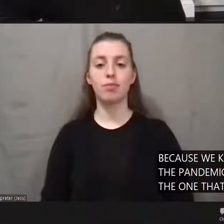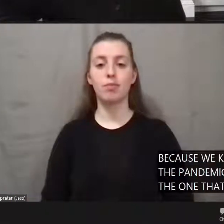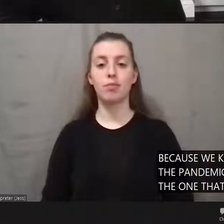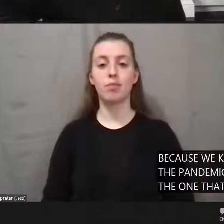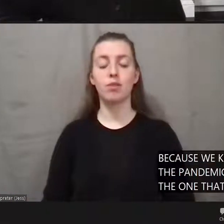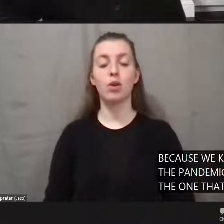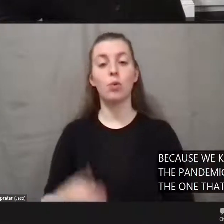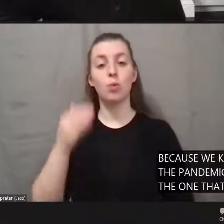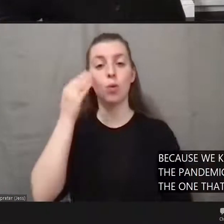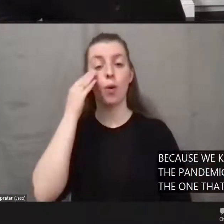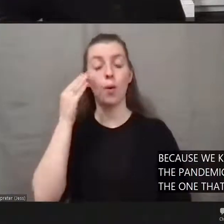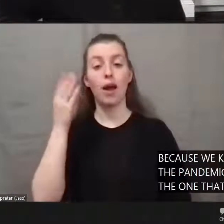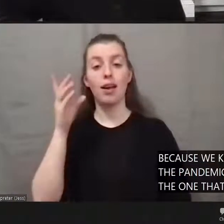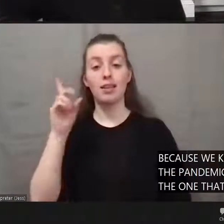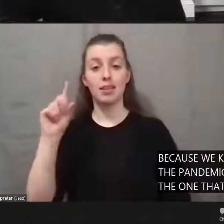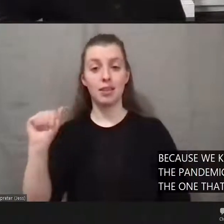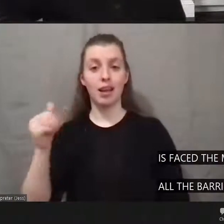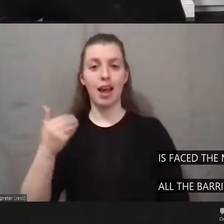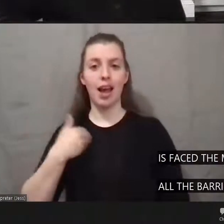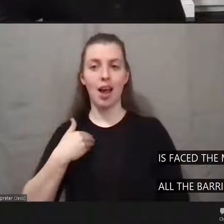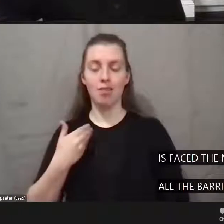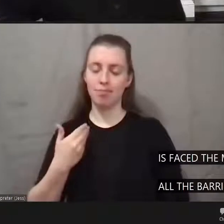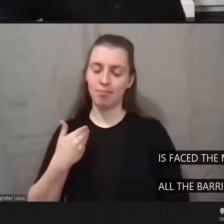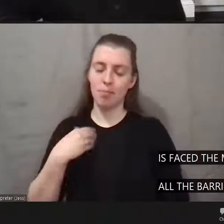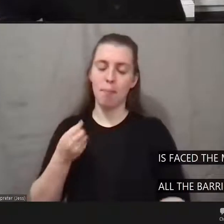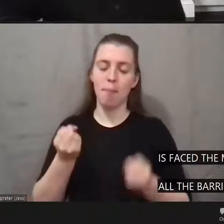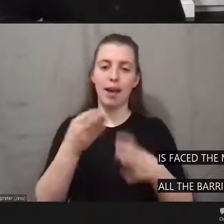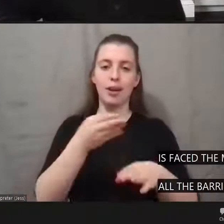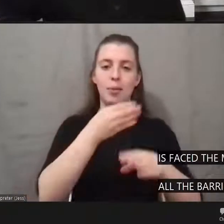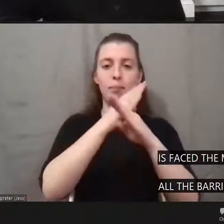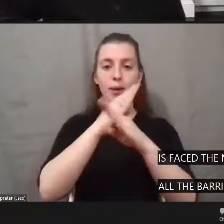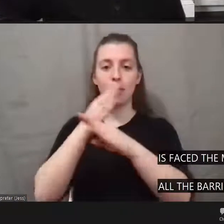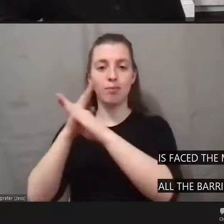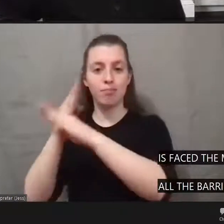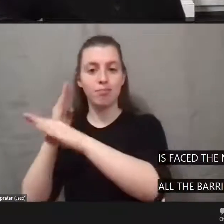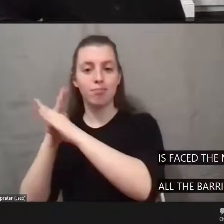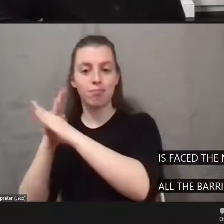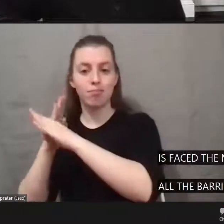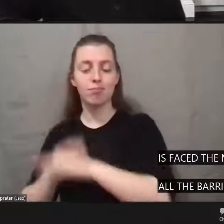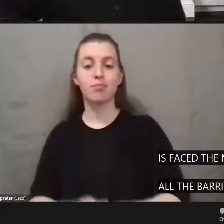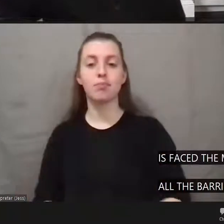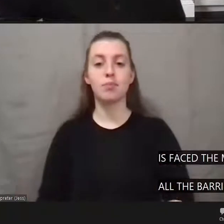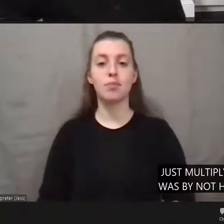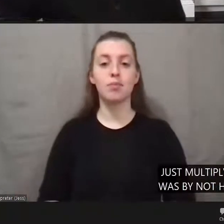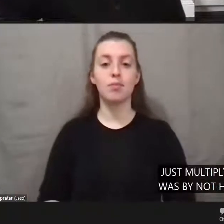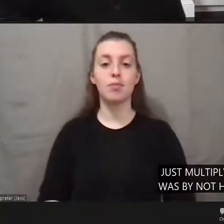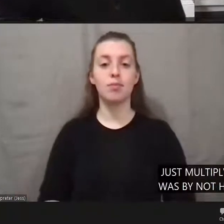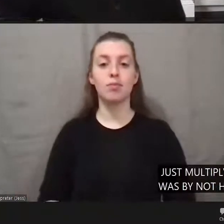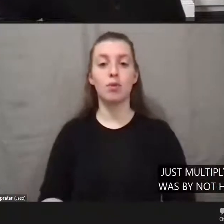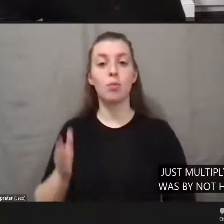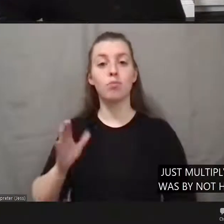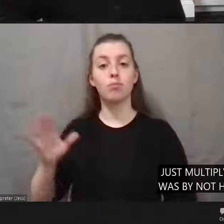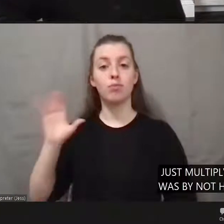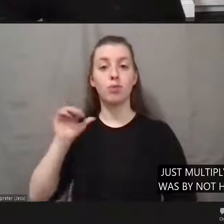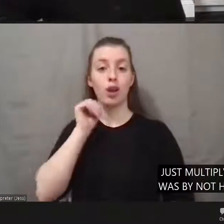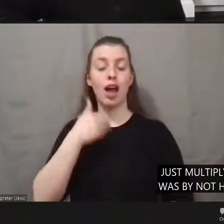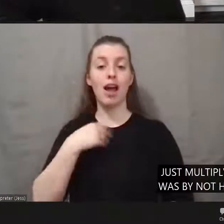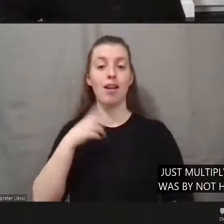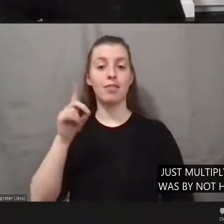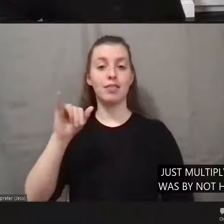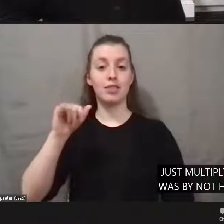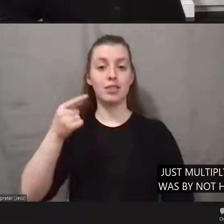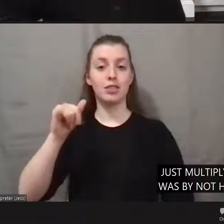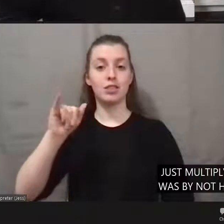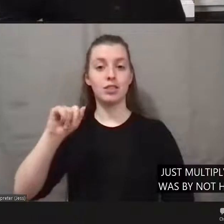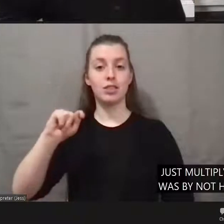just multiplied. And what it did was, by not having digital accessibility, was made that worse. But it also,